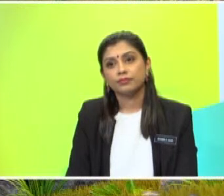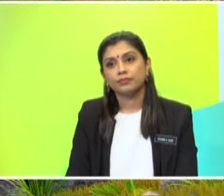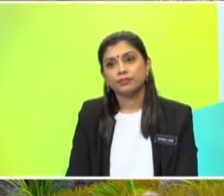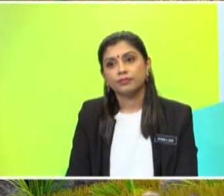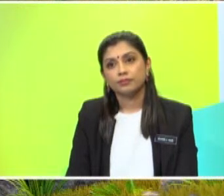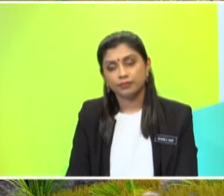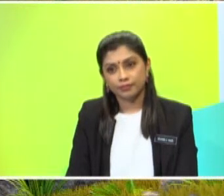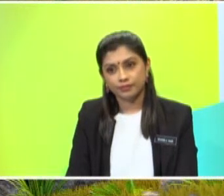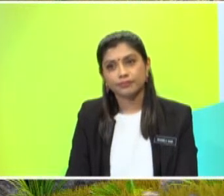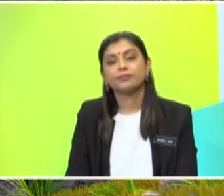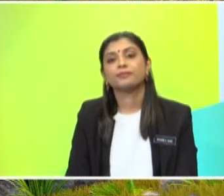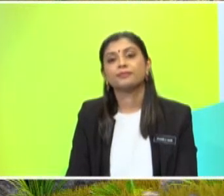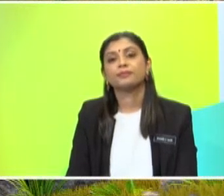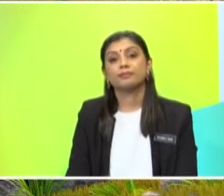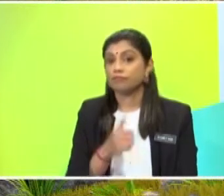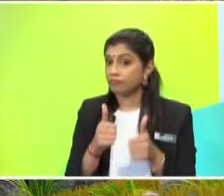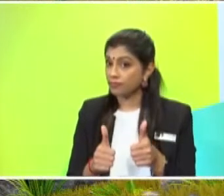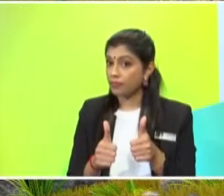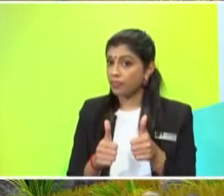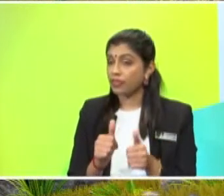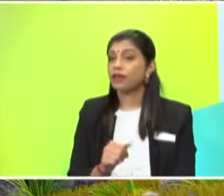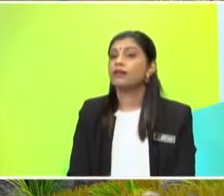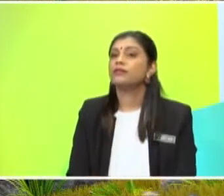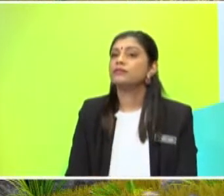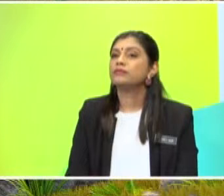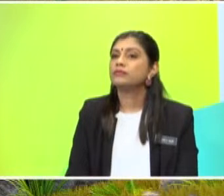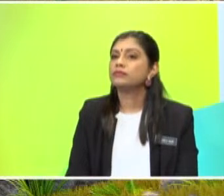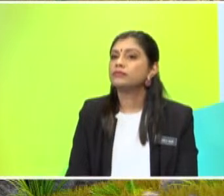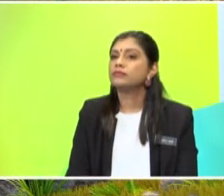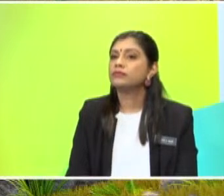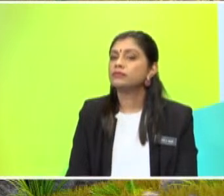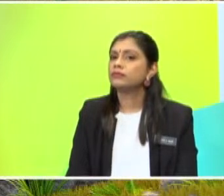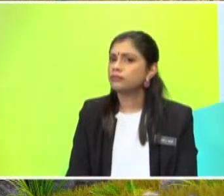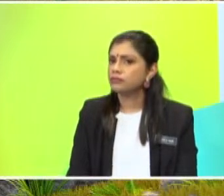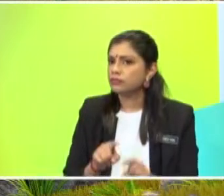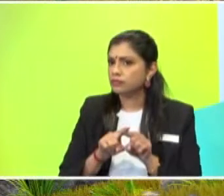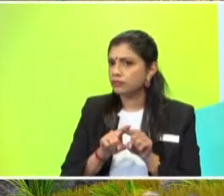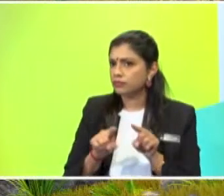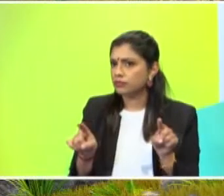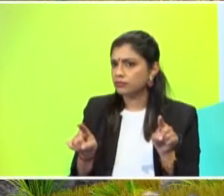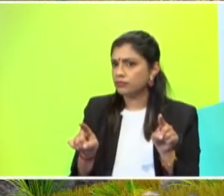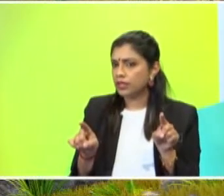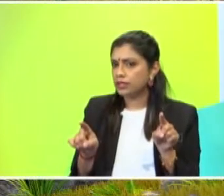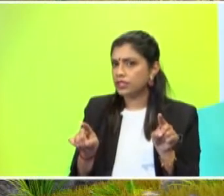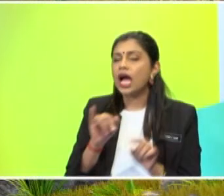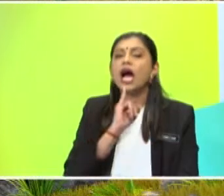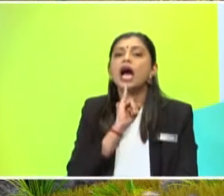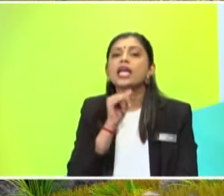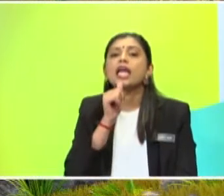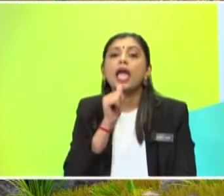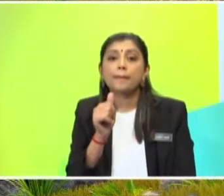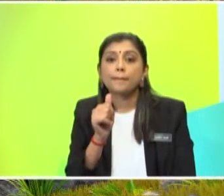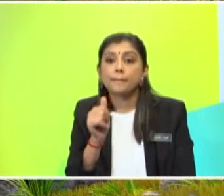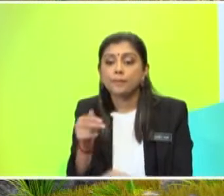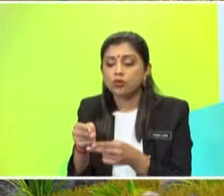in Malaysia. Very good, cool. But cool, I would prefer you to write I'm overjoyed, Sean,